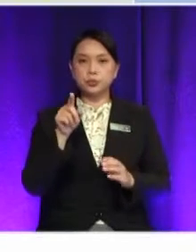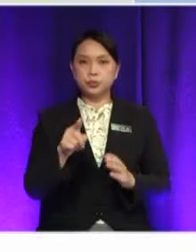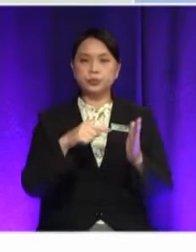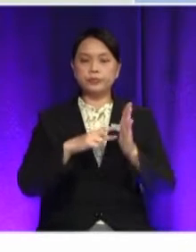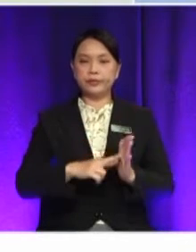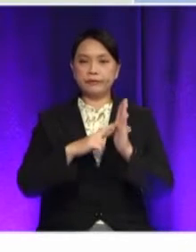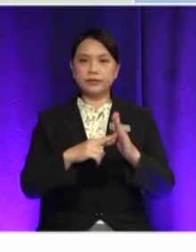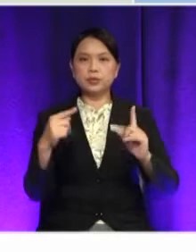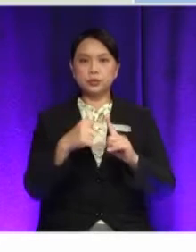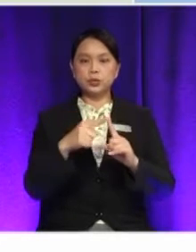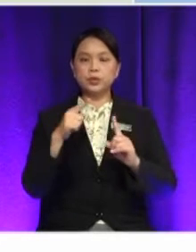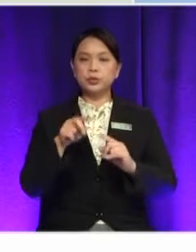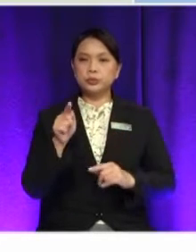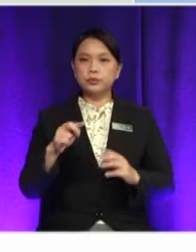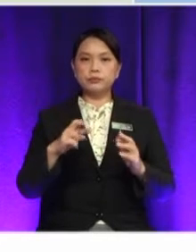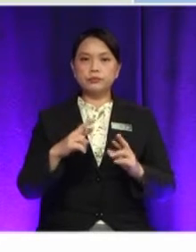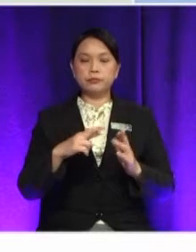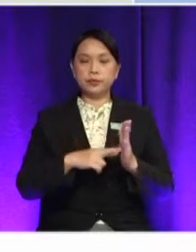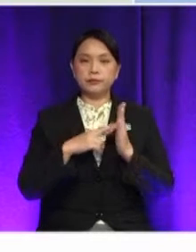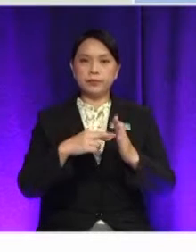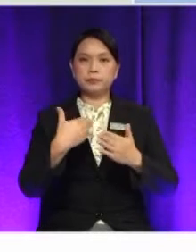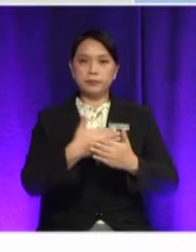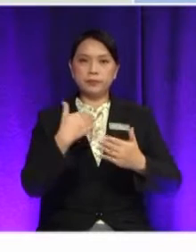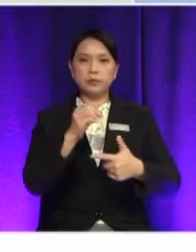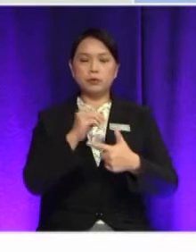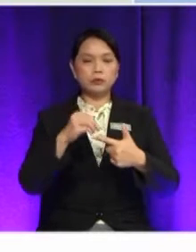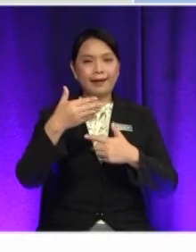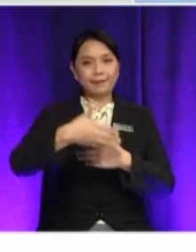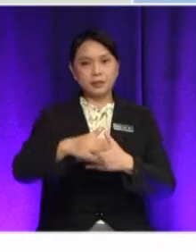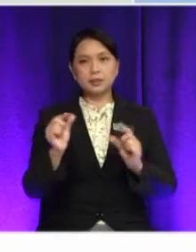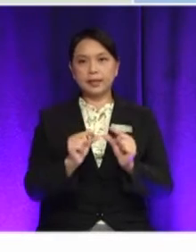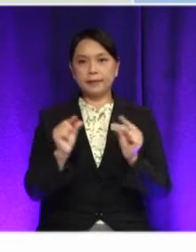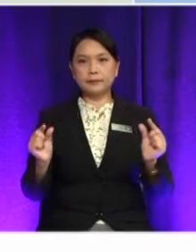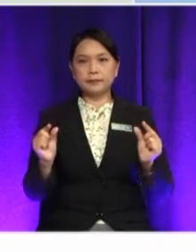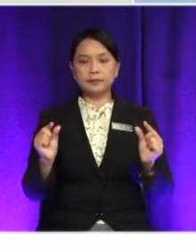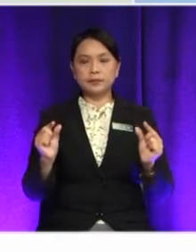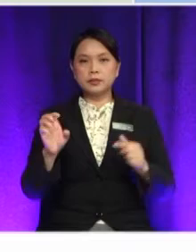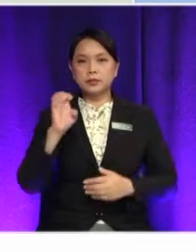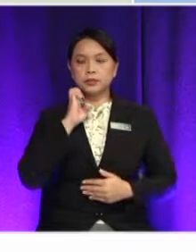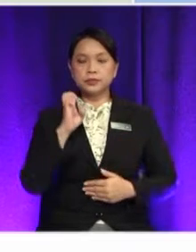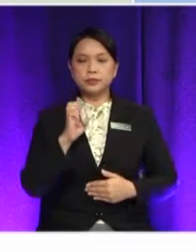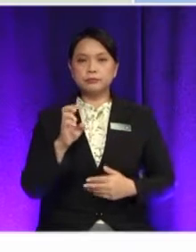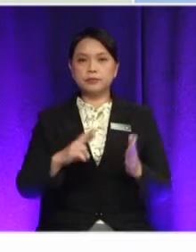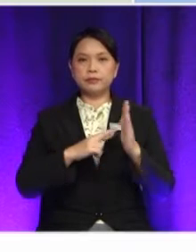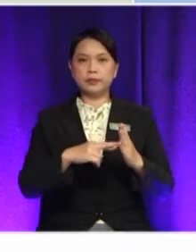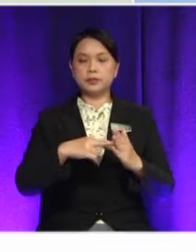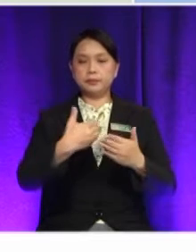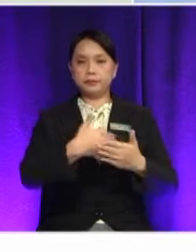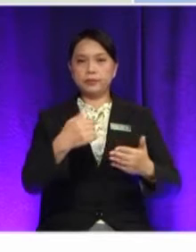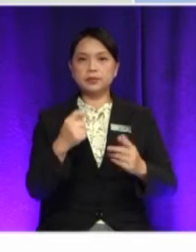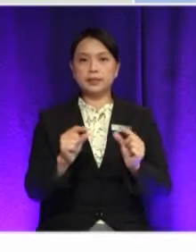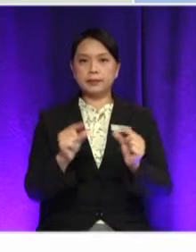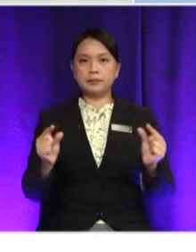to the keywords before the gap or after the gap, Soleha? I refer to the keywords before the gap. And what is